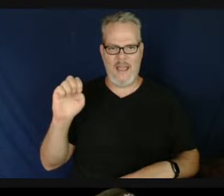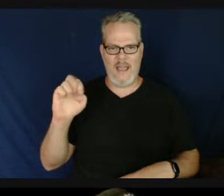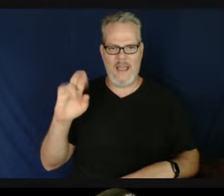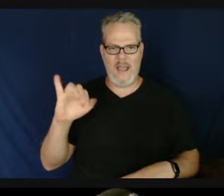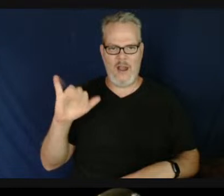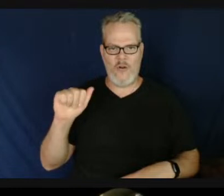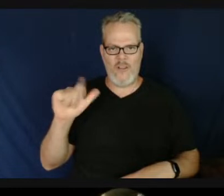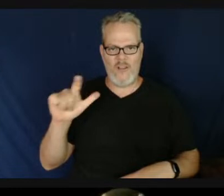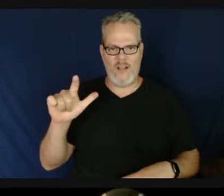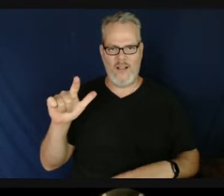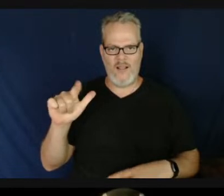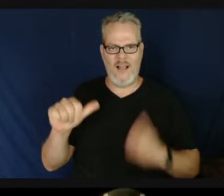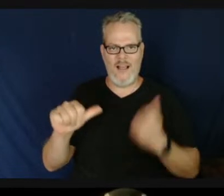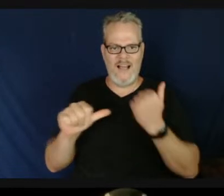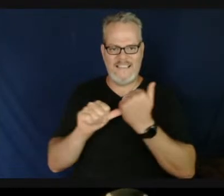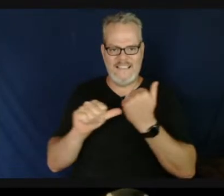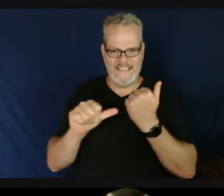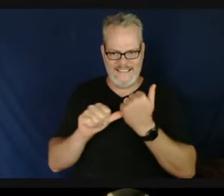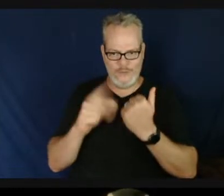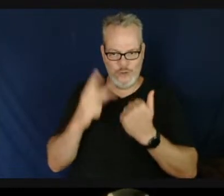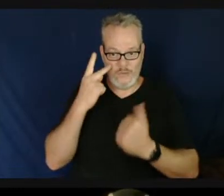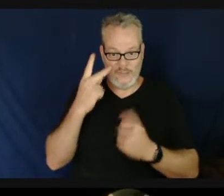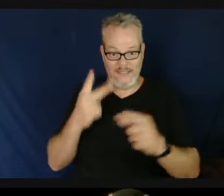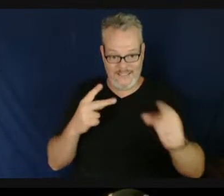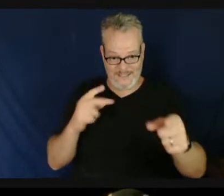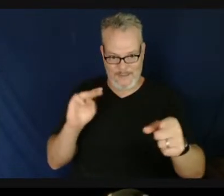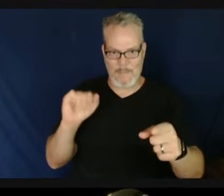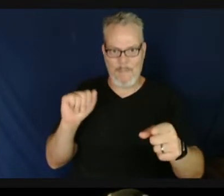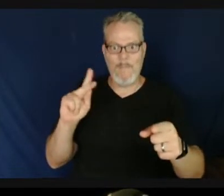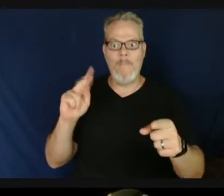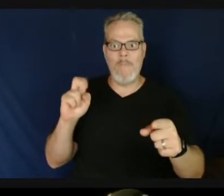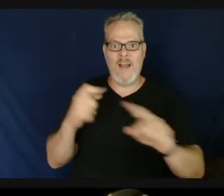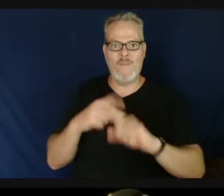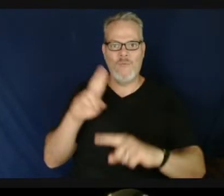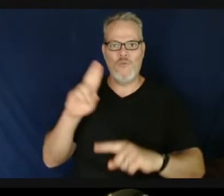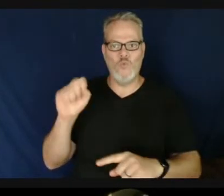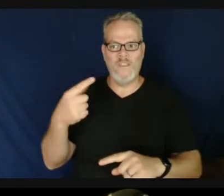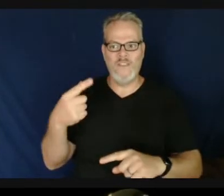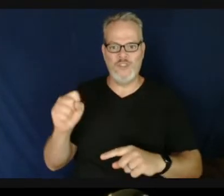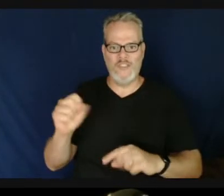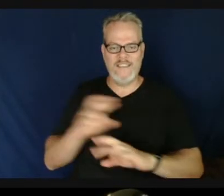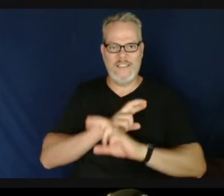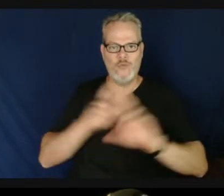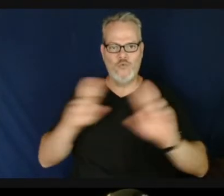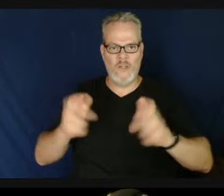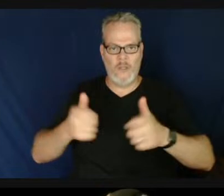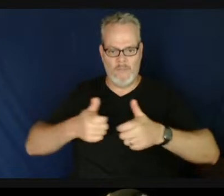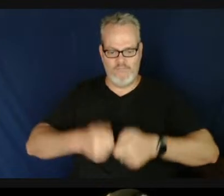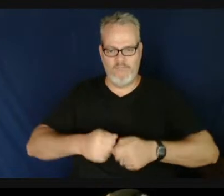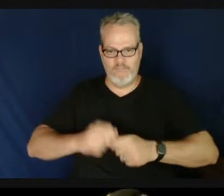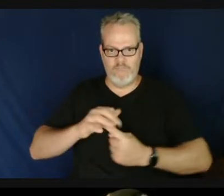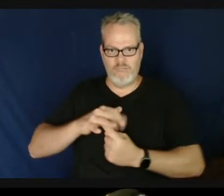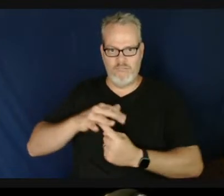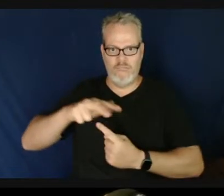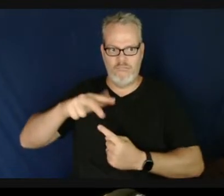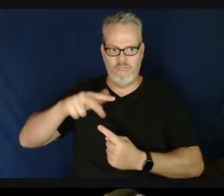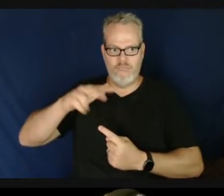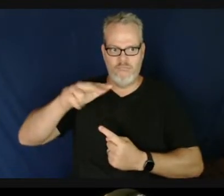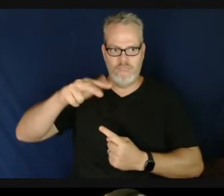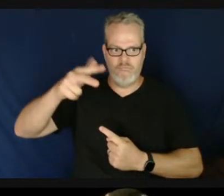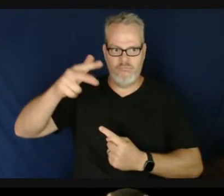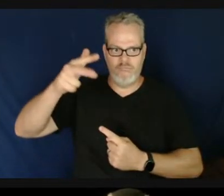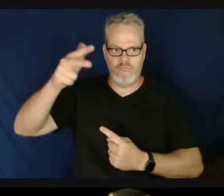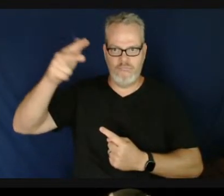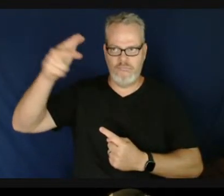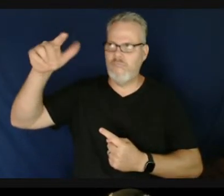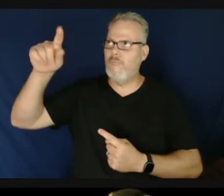there's Mike Zoller from USGS getting ready to launch the drone with all the permits in place